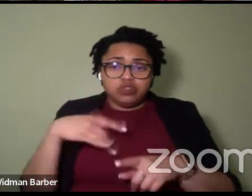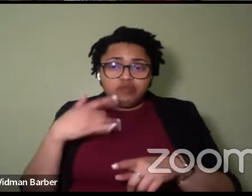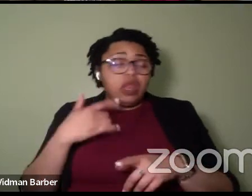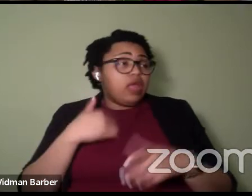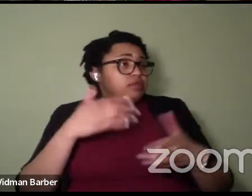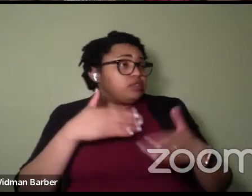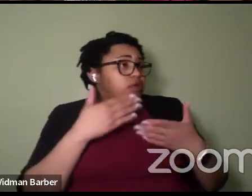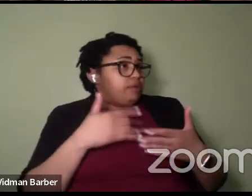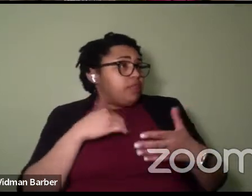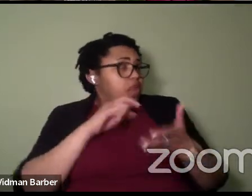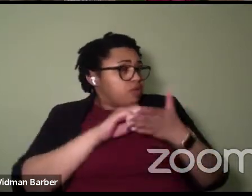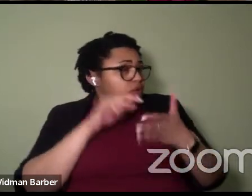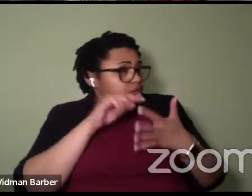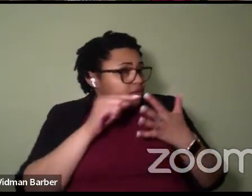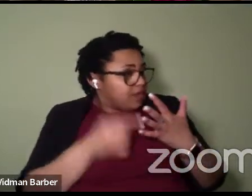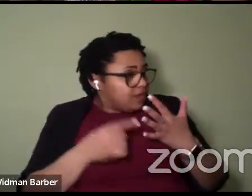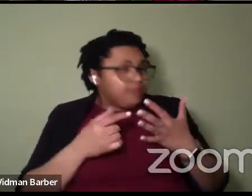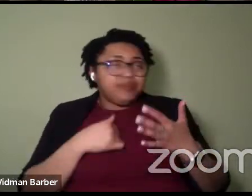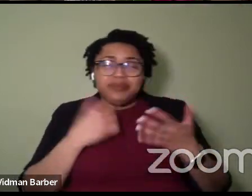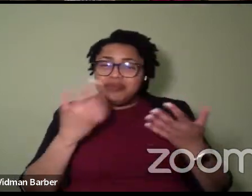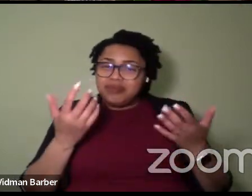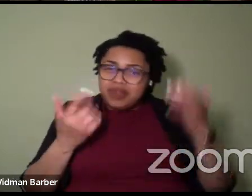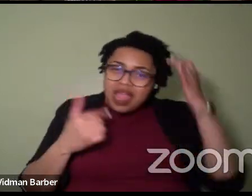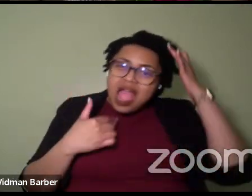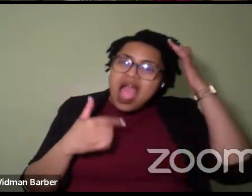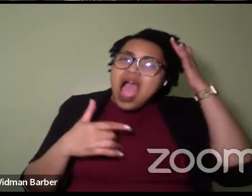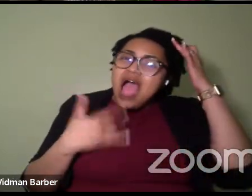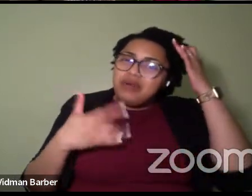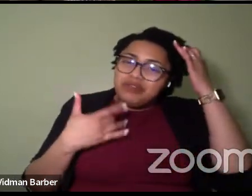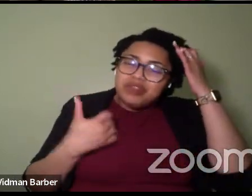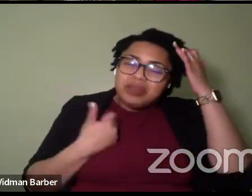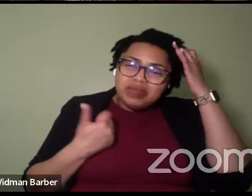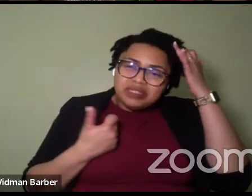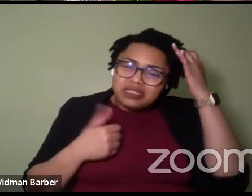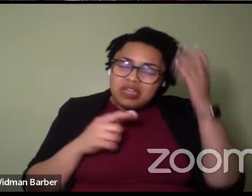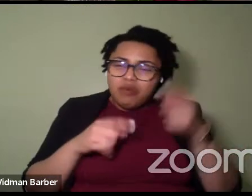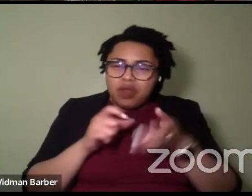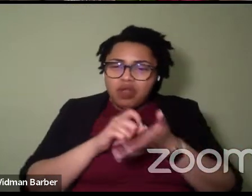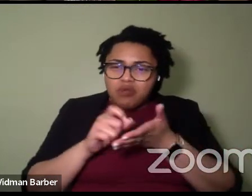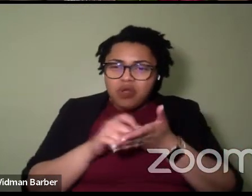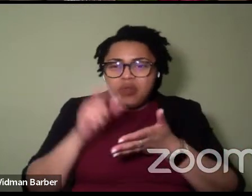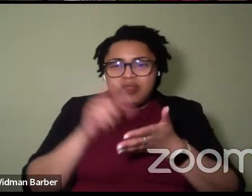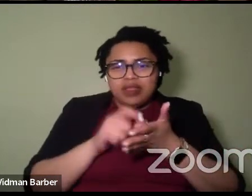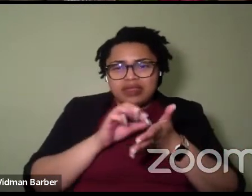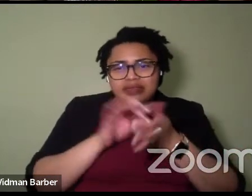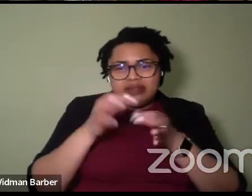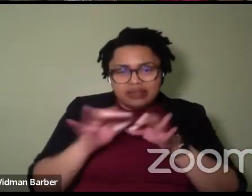this. I was feeling myself when I wrote this sentence.